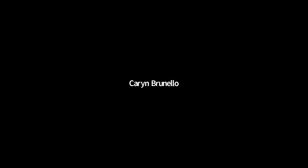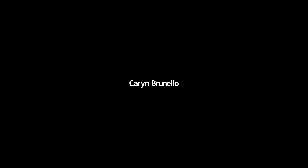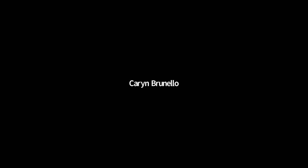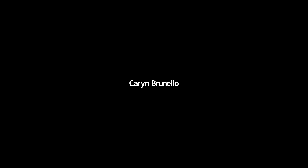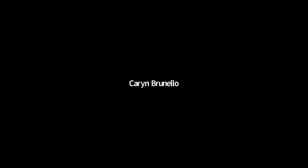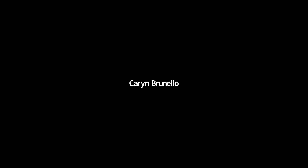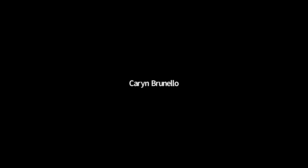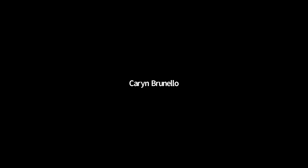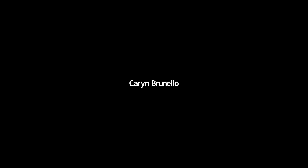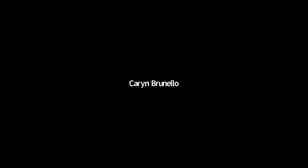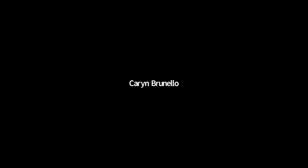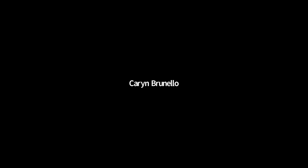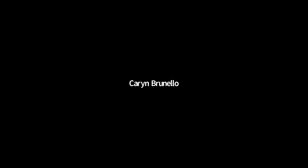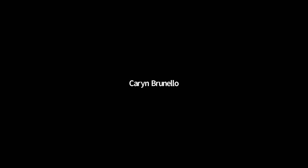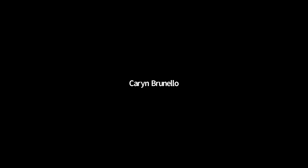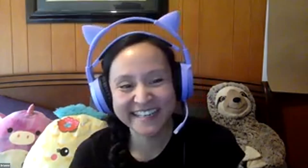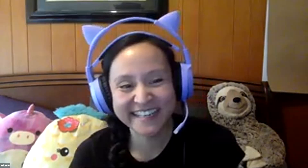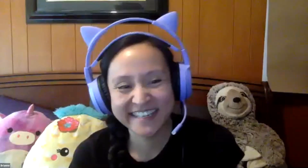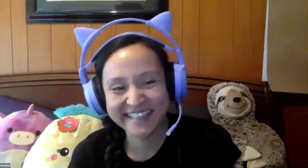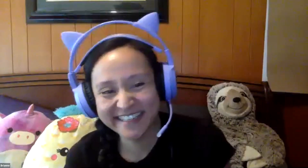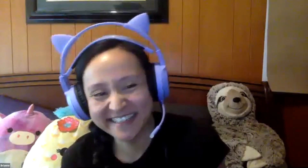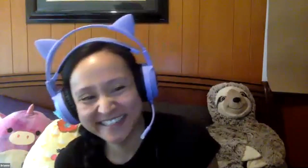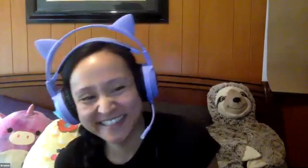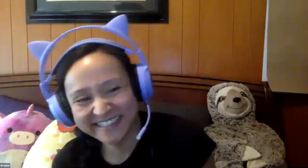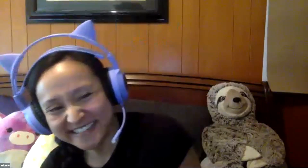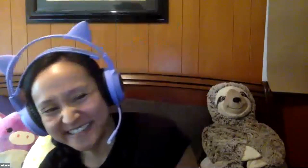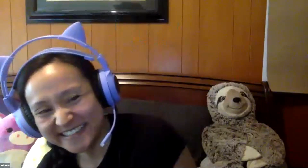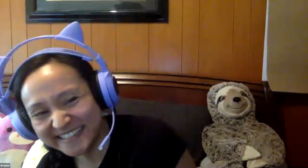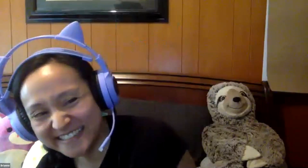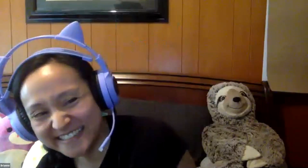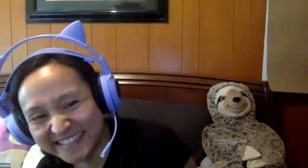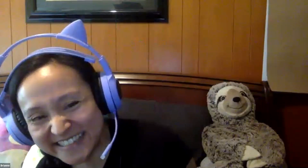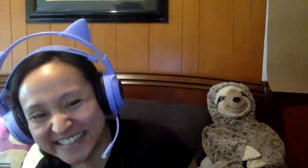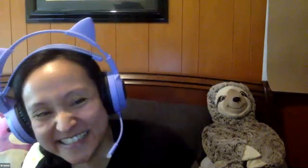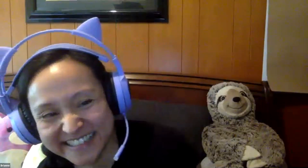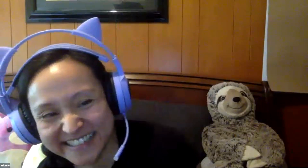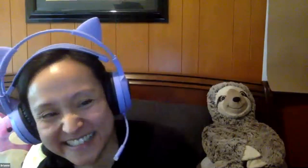like one of two ways. I'm gonna wait for half of you to get that joke.